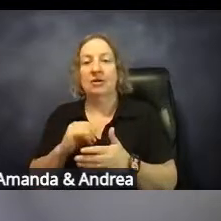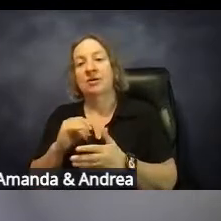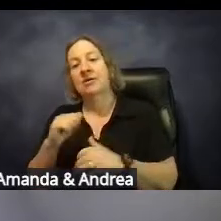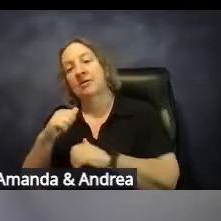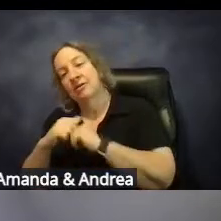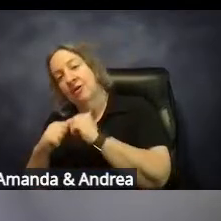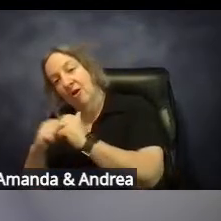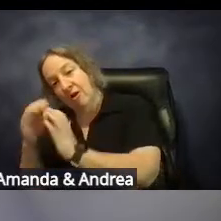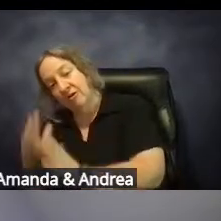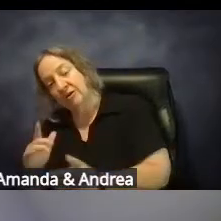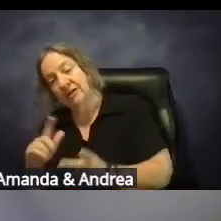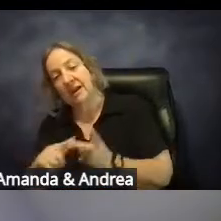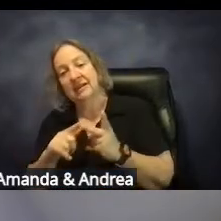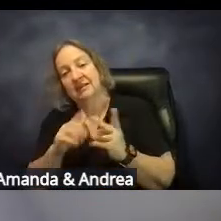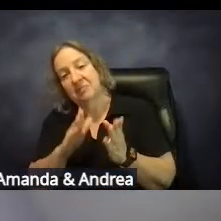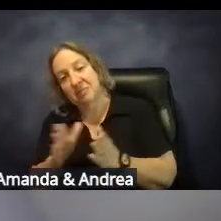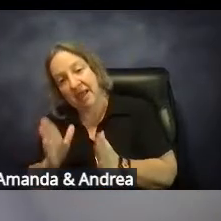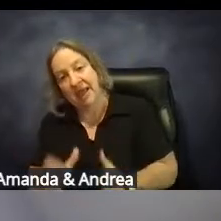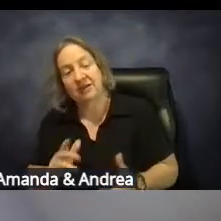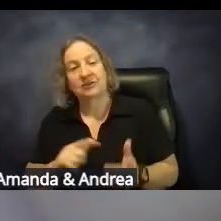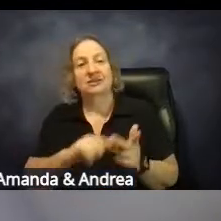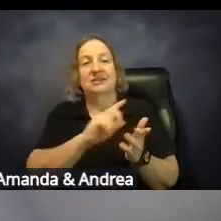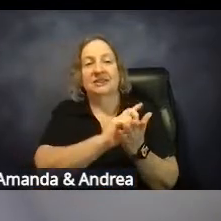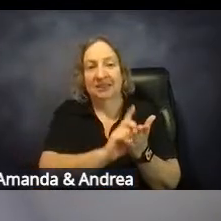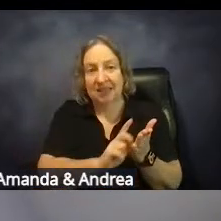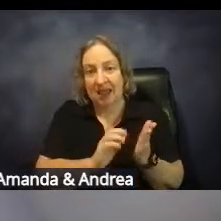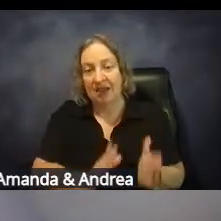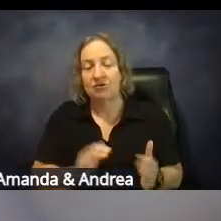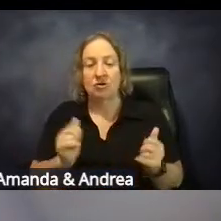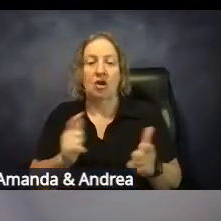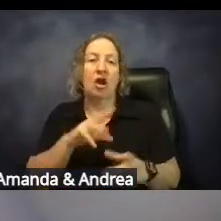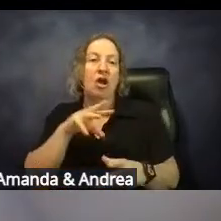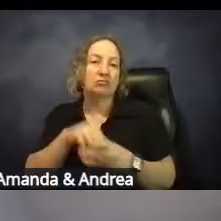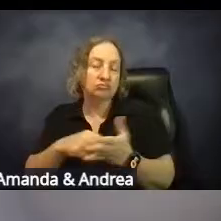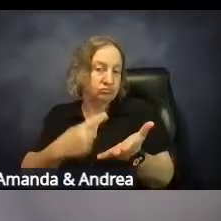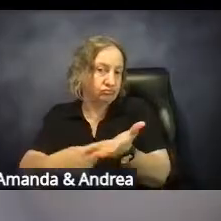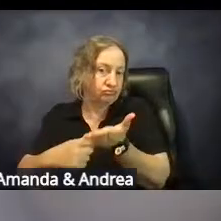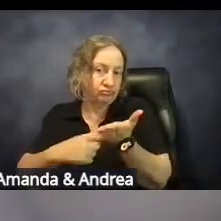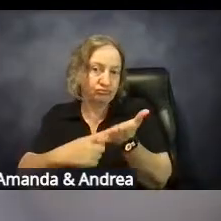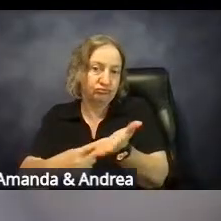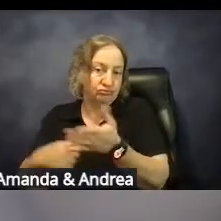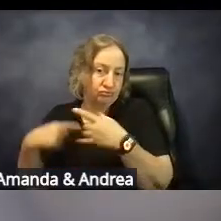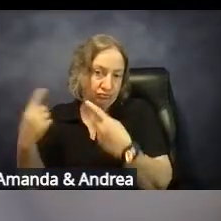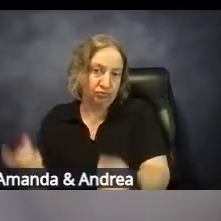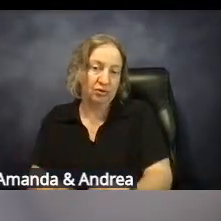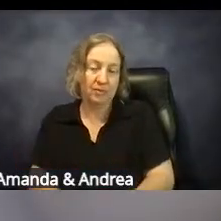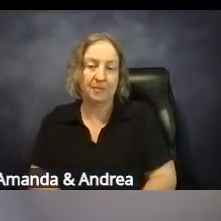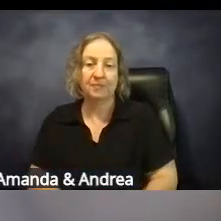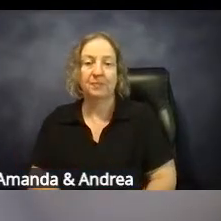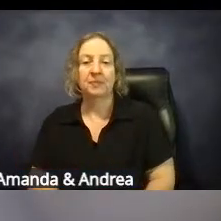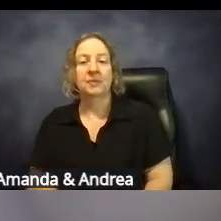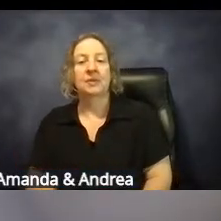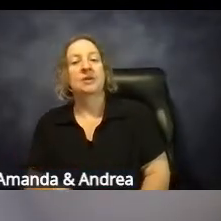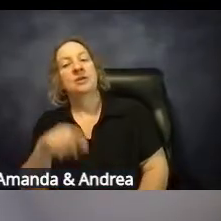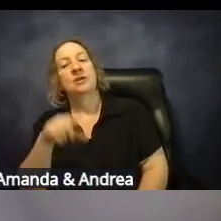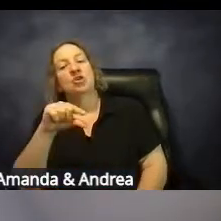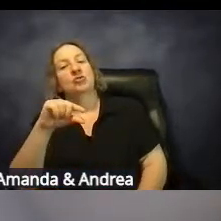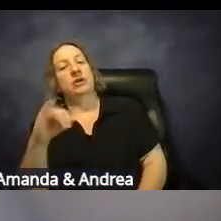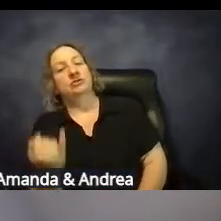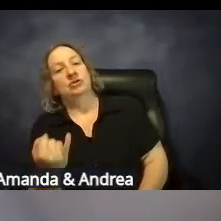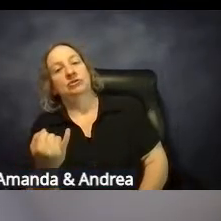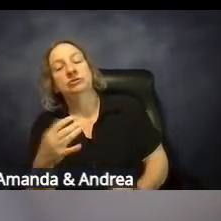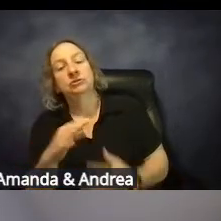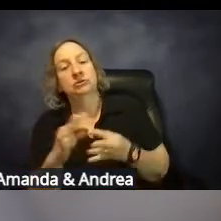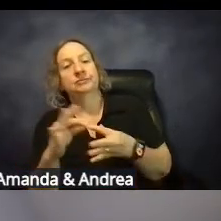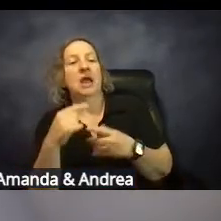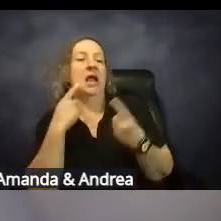and the planners and the designers. They all were at the table. And I agree with you, Vicki.